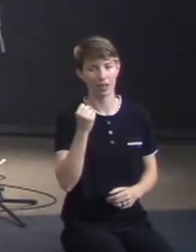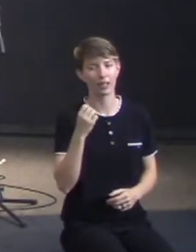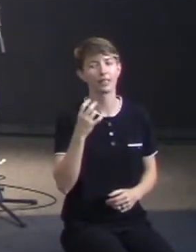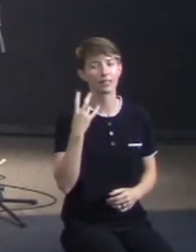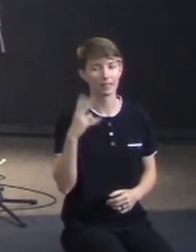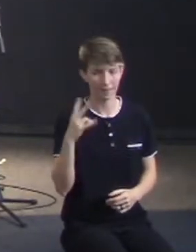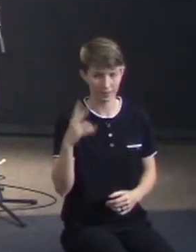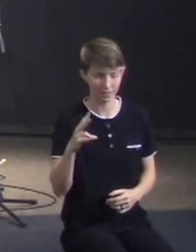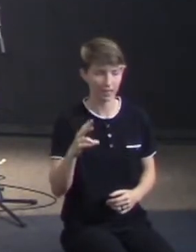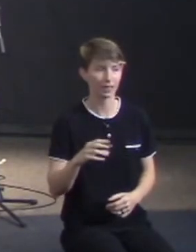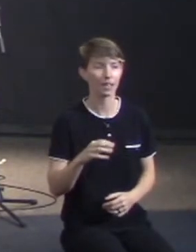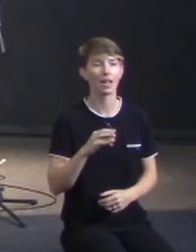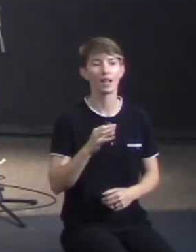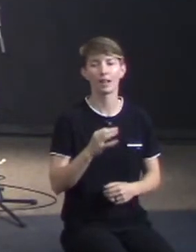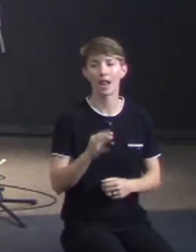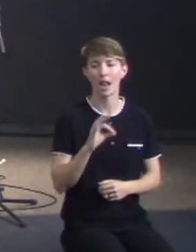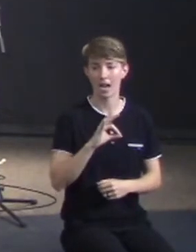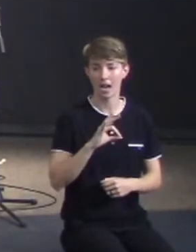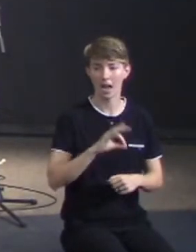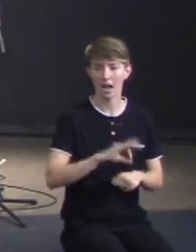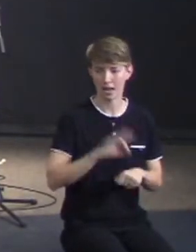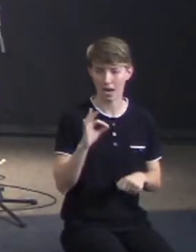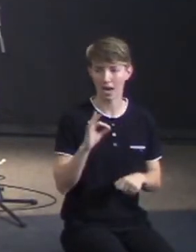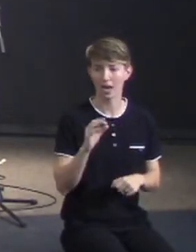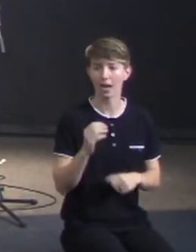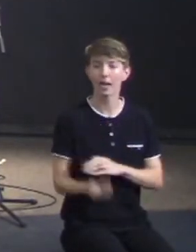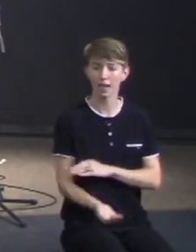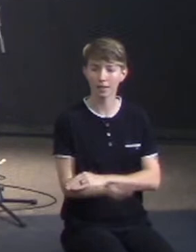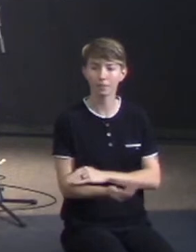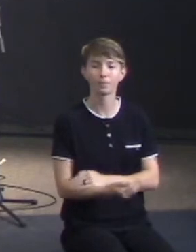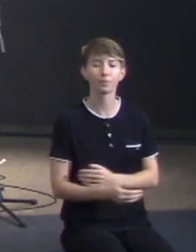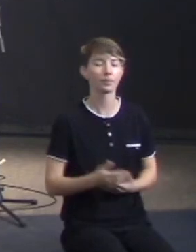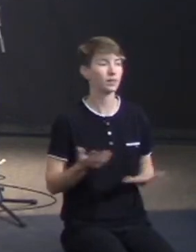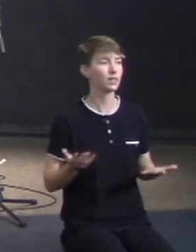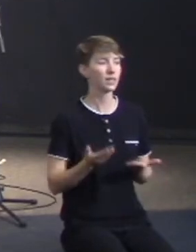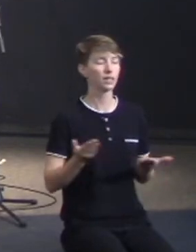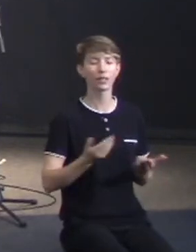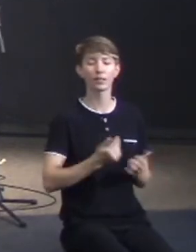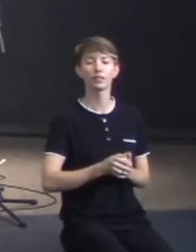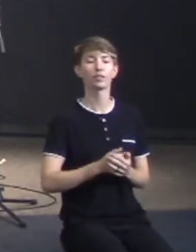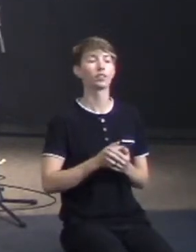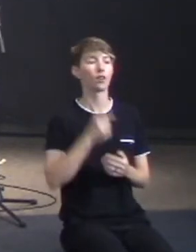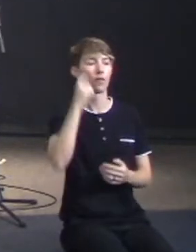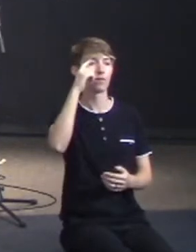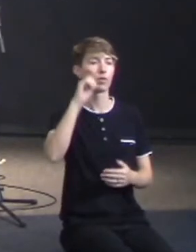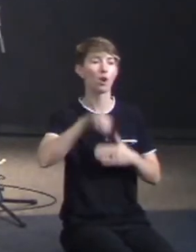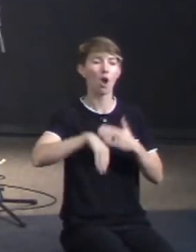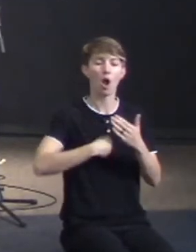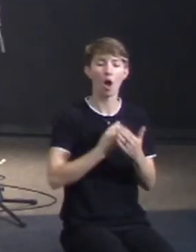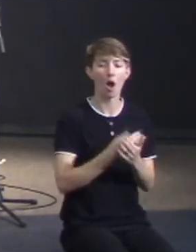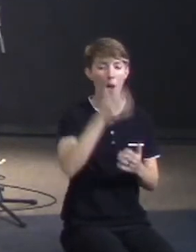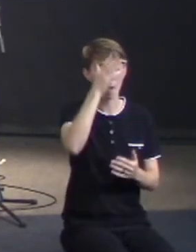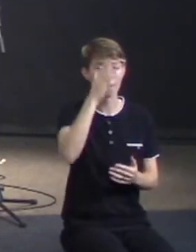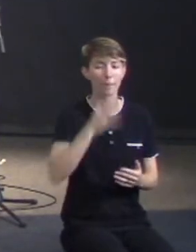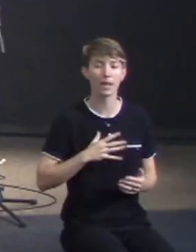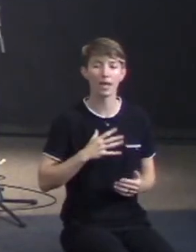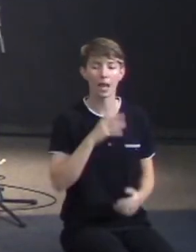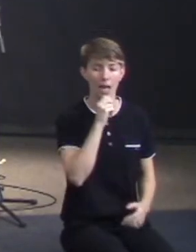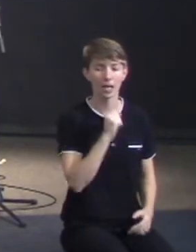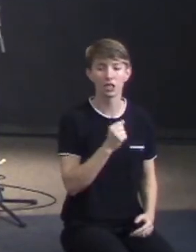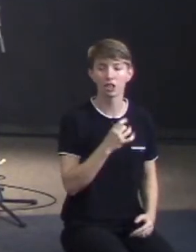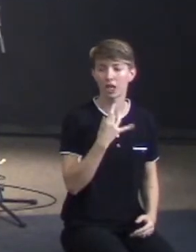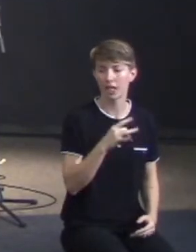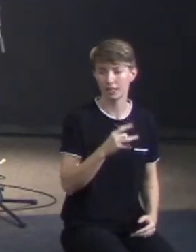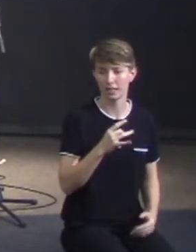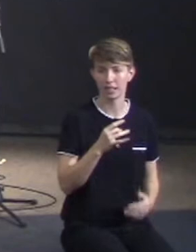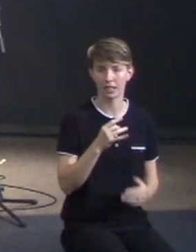a.m. Right here in the fellowship hall. So this is for all men, 18 and up. So please plan on being here. I